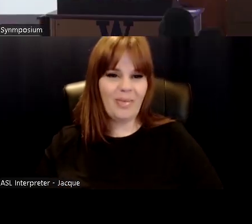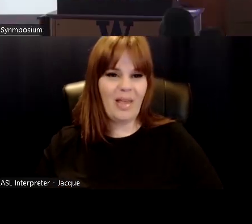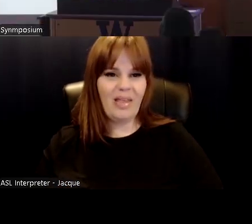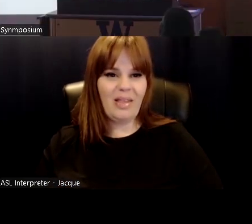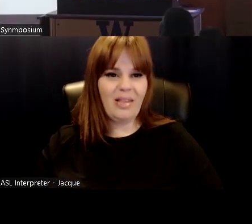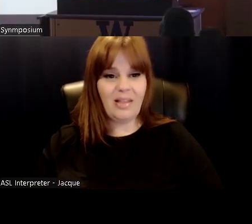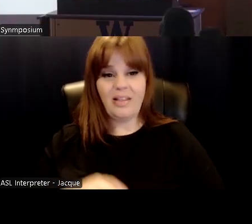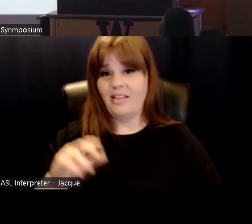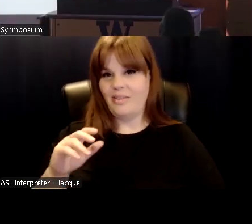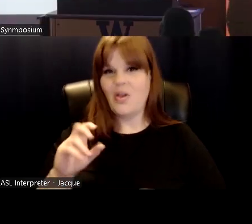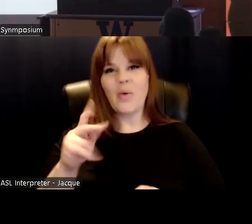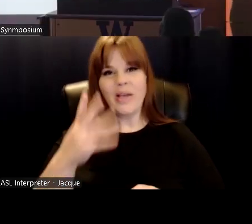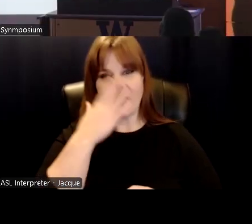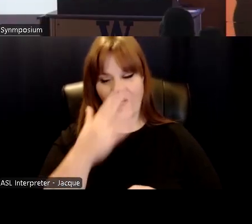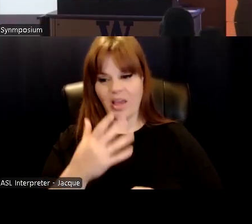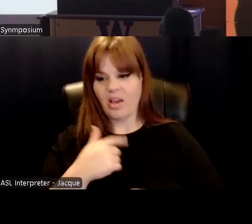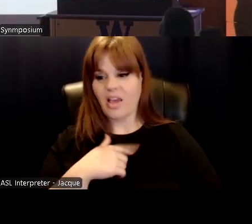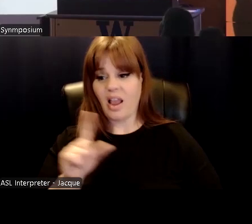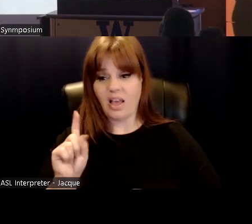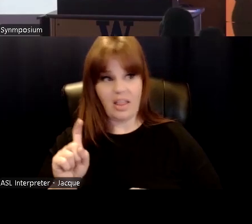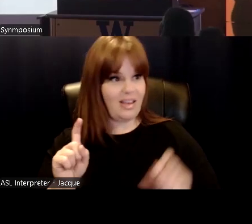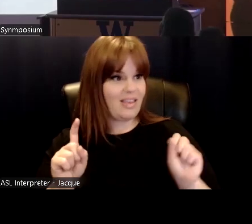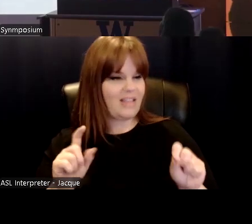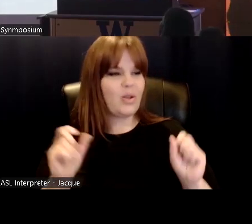All right, so thanks. And let's see, can I click on? Yeah, there we go.